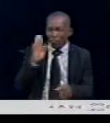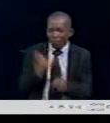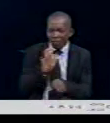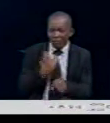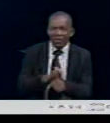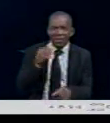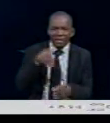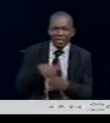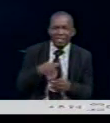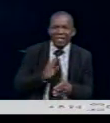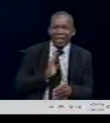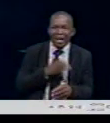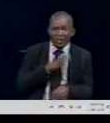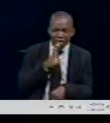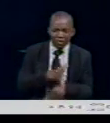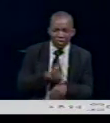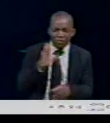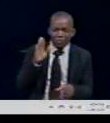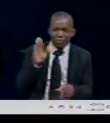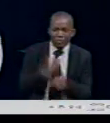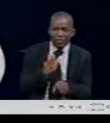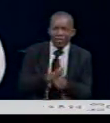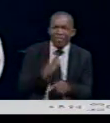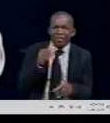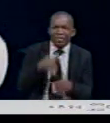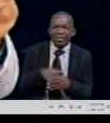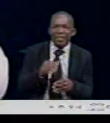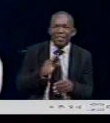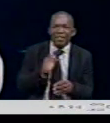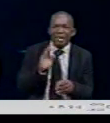with the knowledge of the glory of God